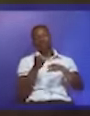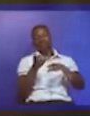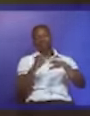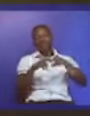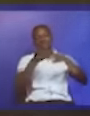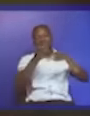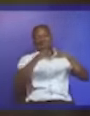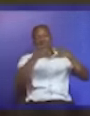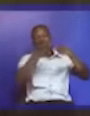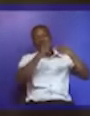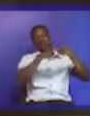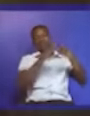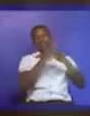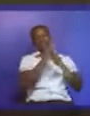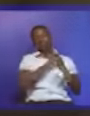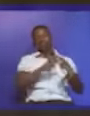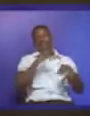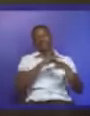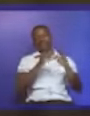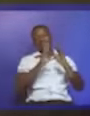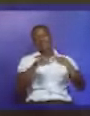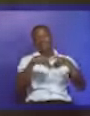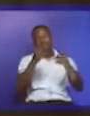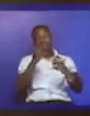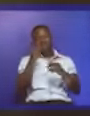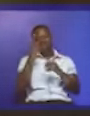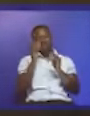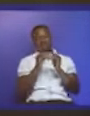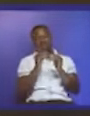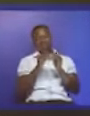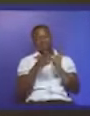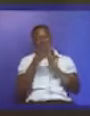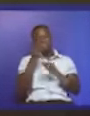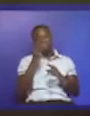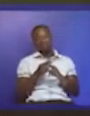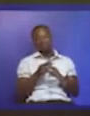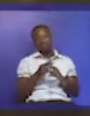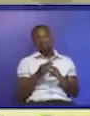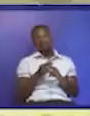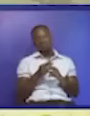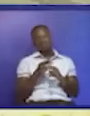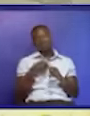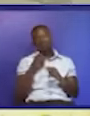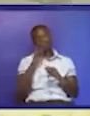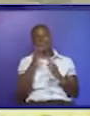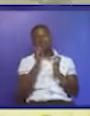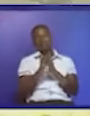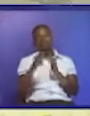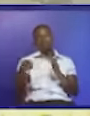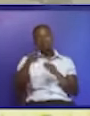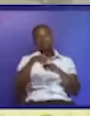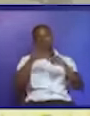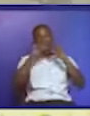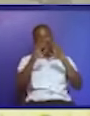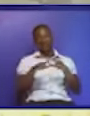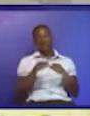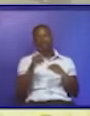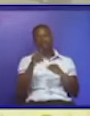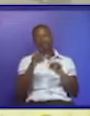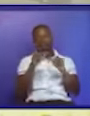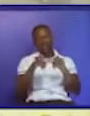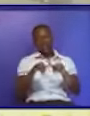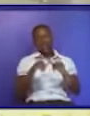heights unimagined. May God grant us understanding. In the name of Jesus, I decree that you are blessed. You remain